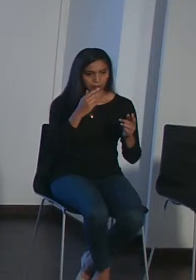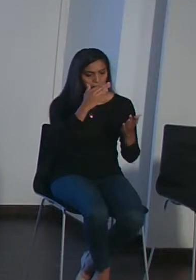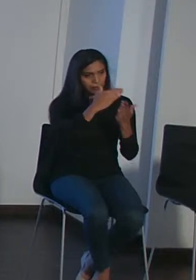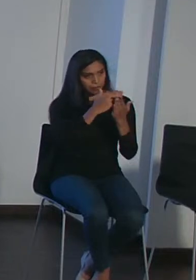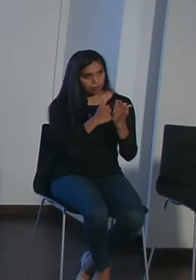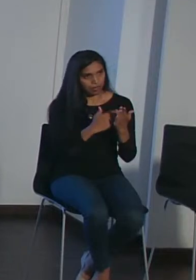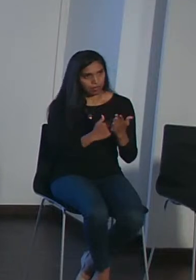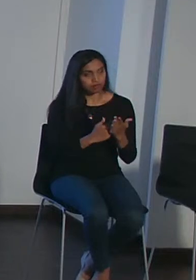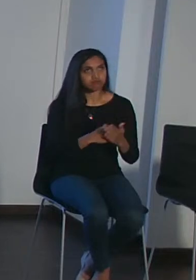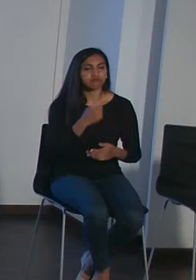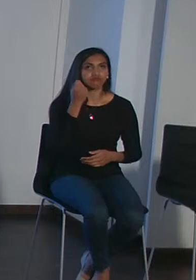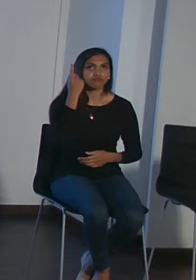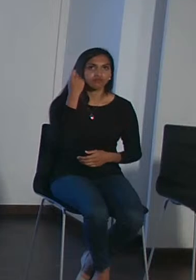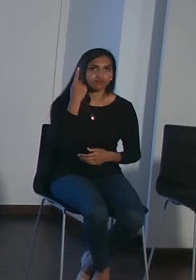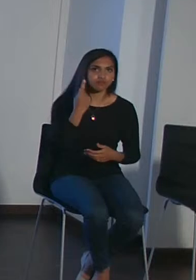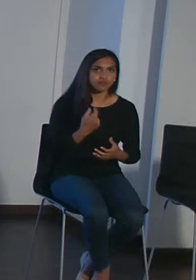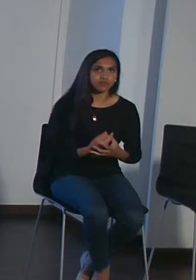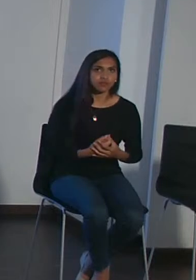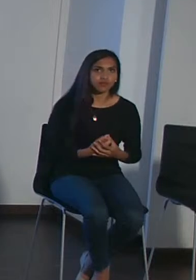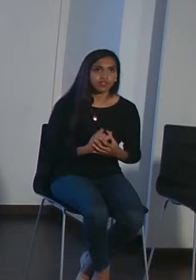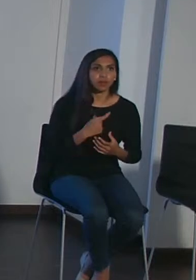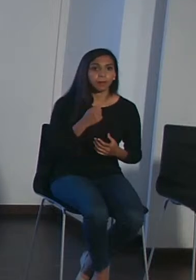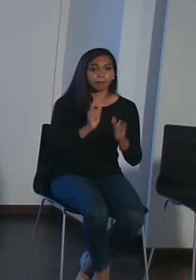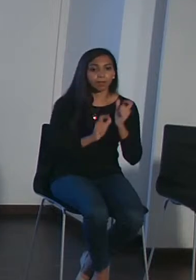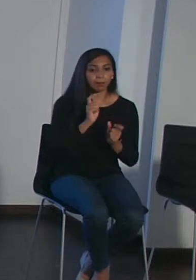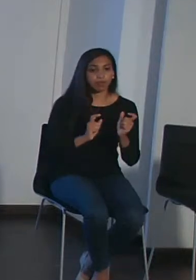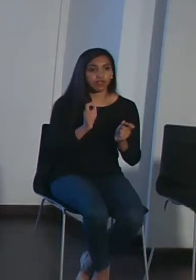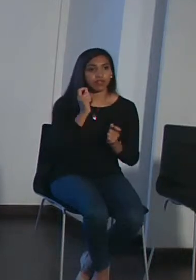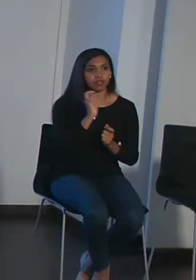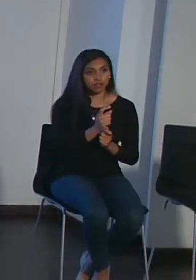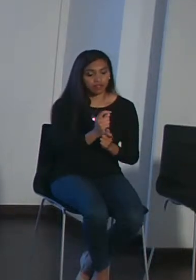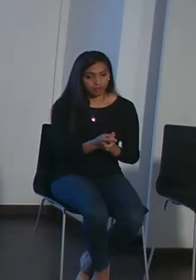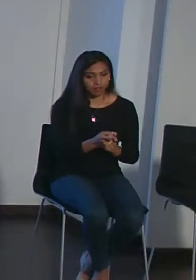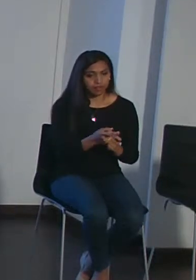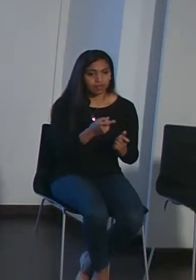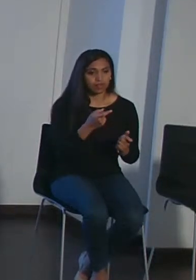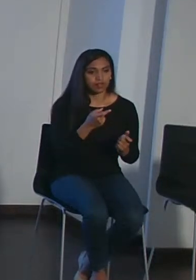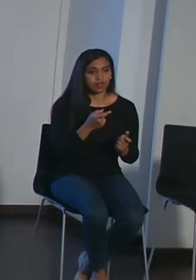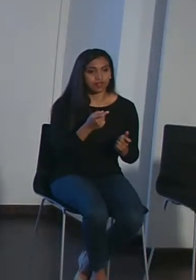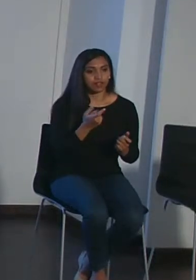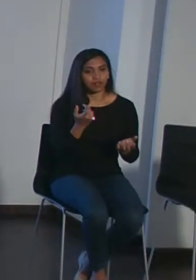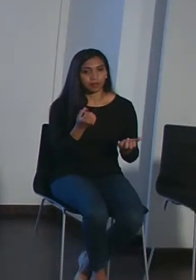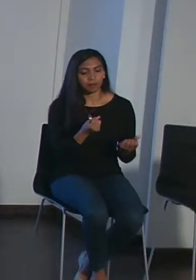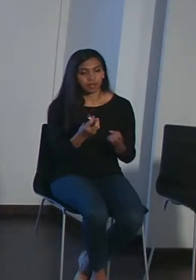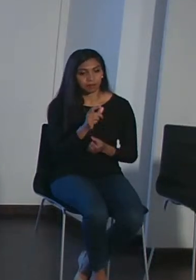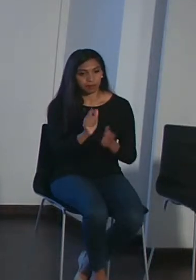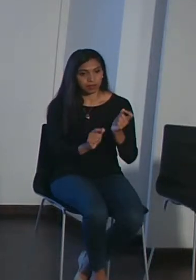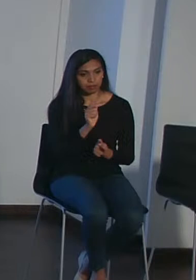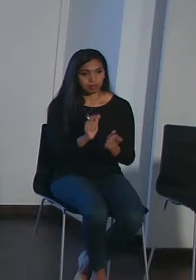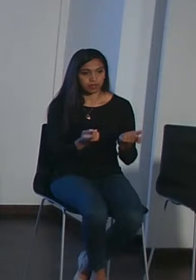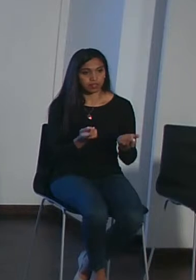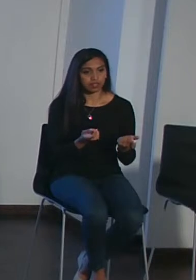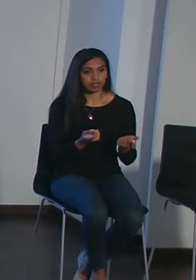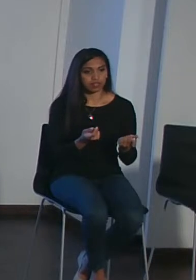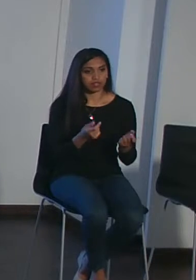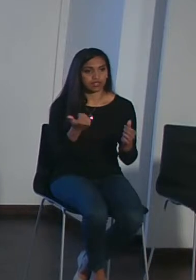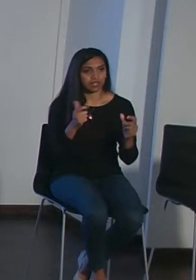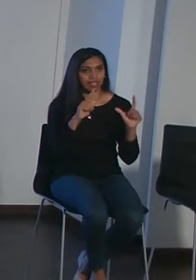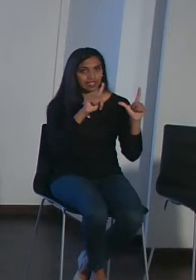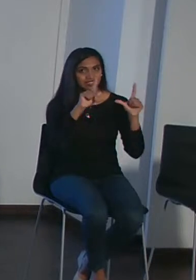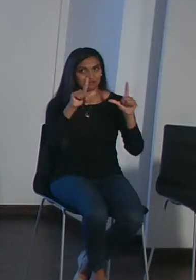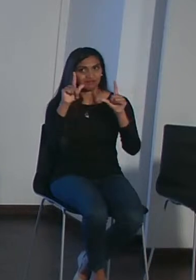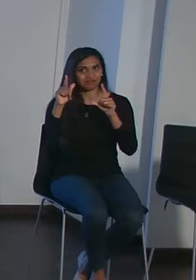that with funders, footfall, the number of people who attend the